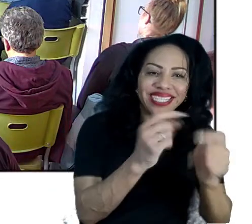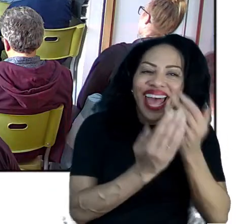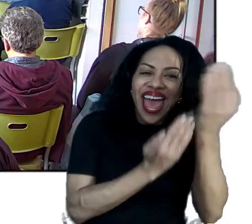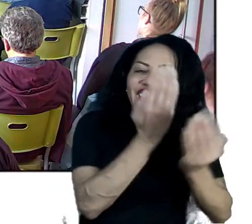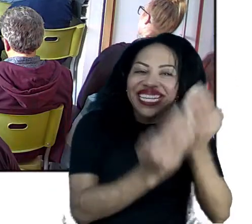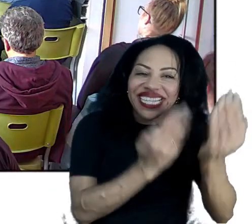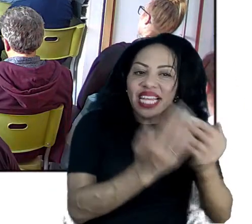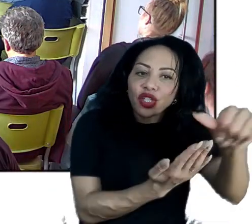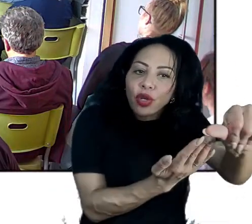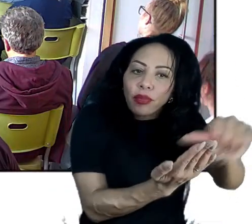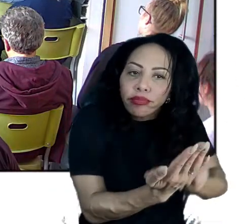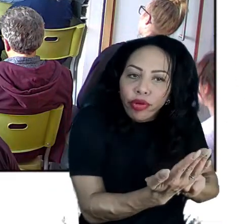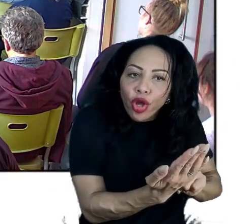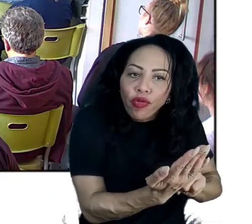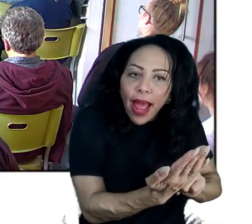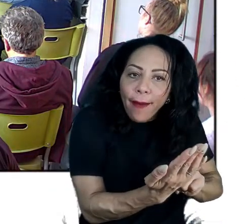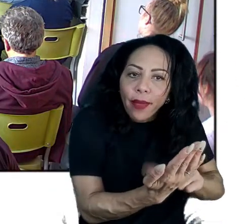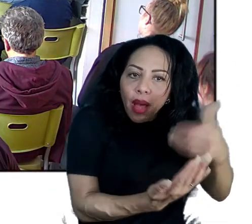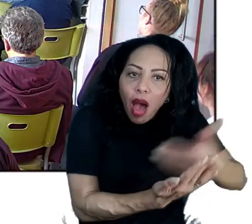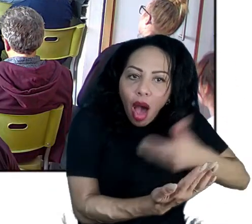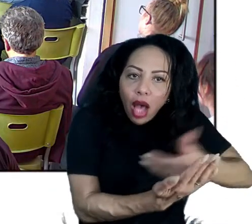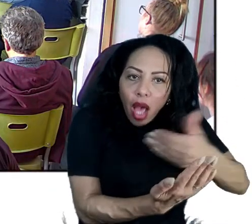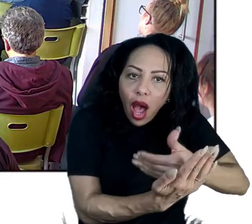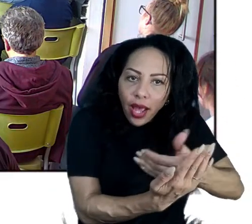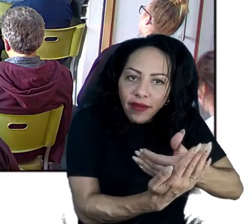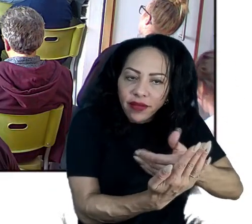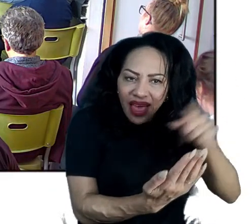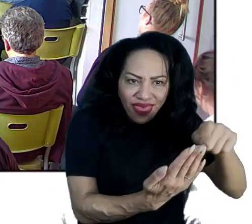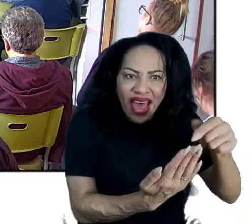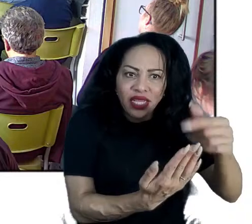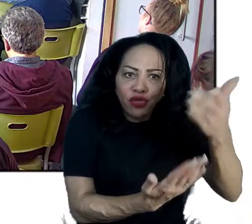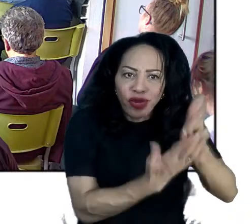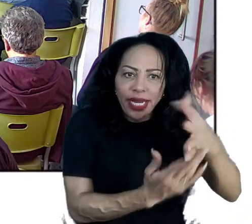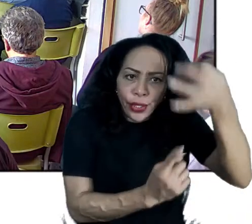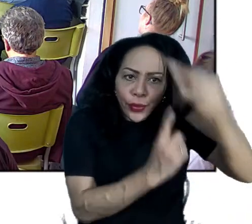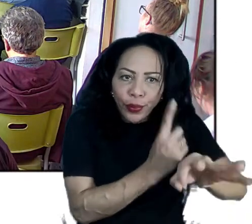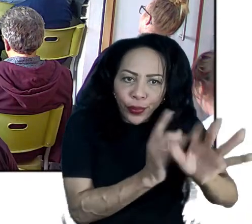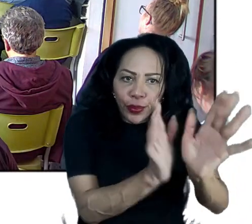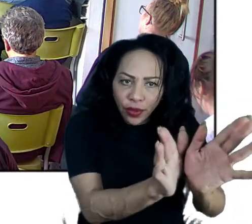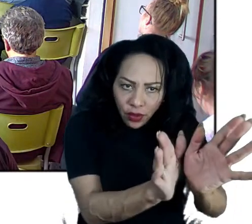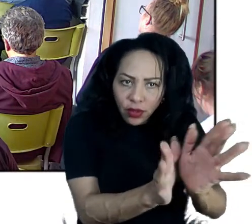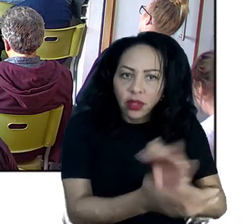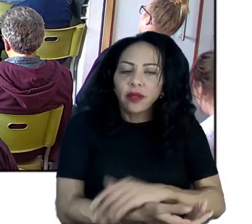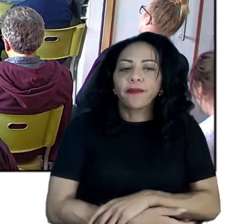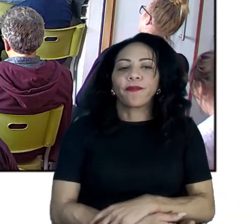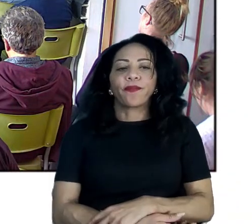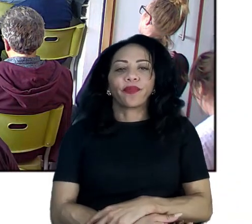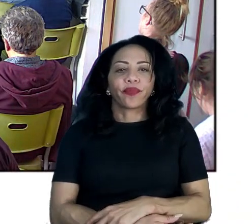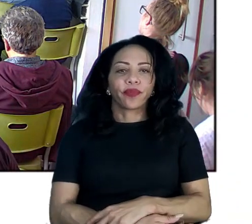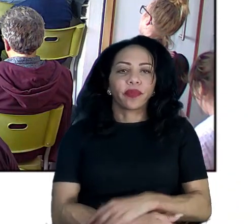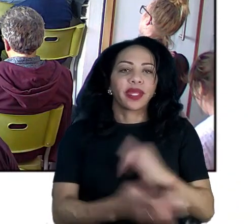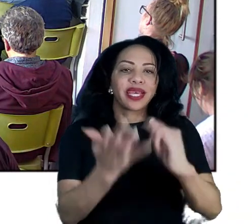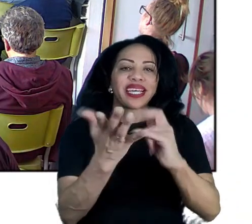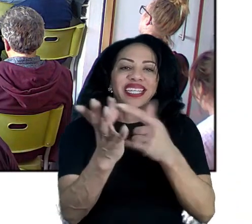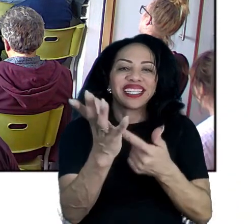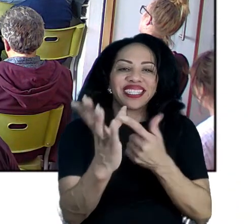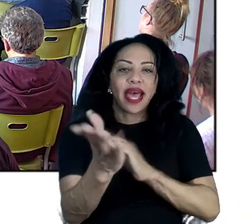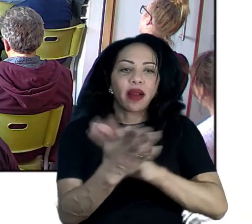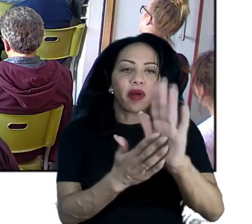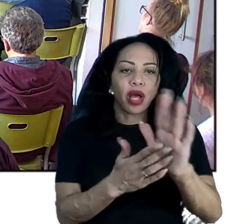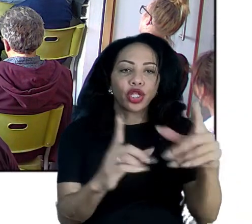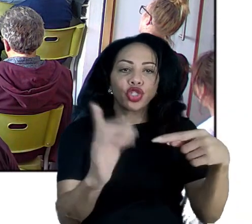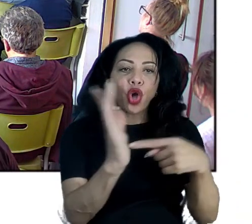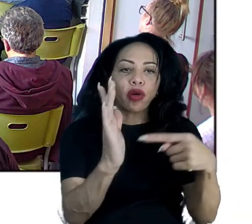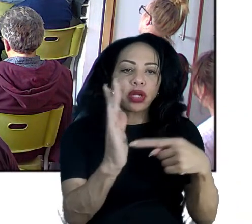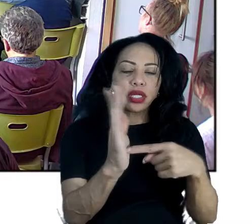archives is. So that's one thing. And there are lots of researchers that have it's like Sarah Torres Vega looks